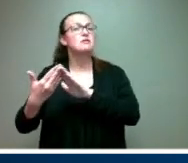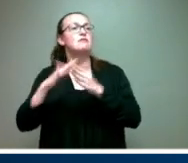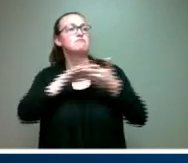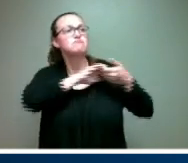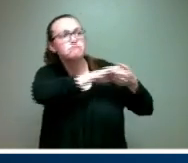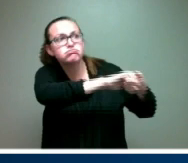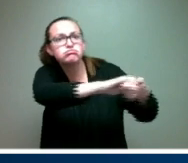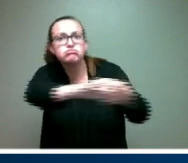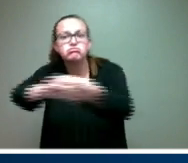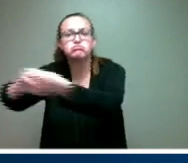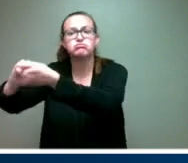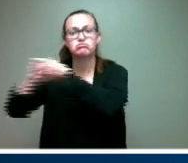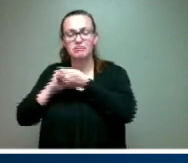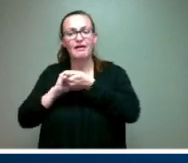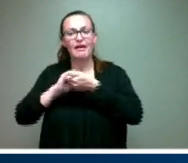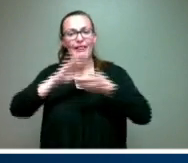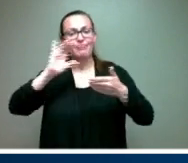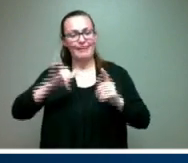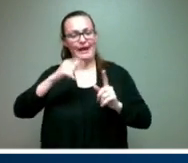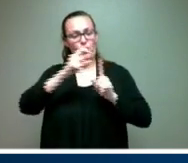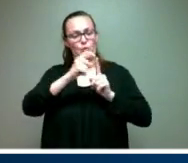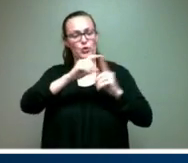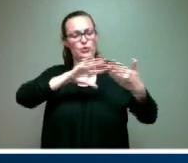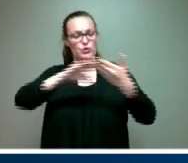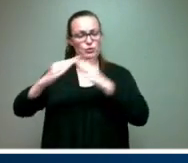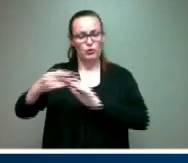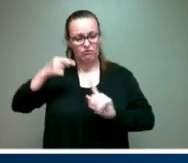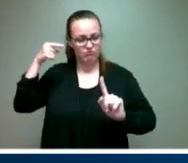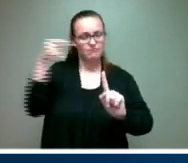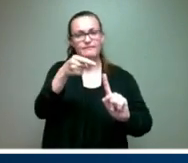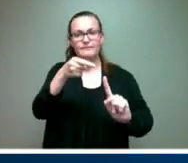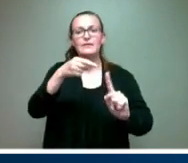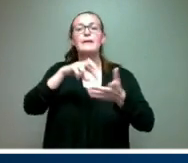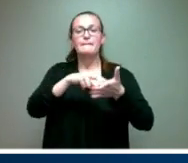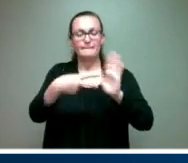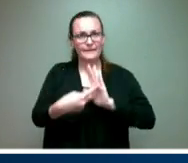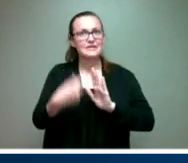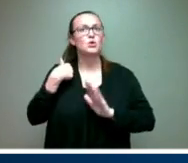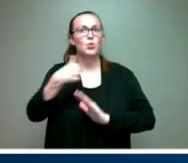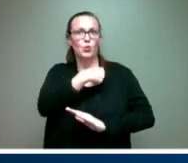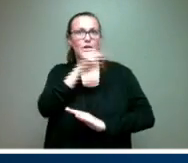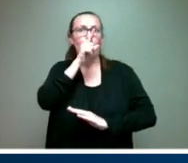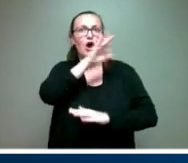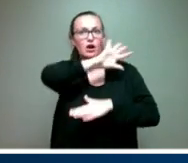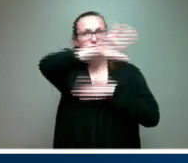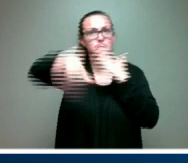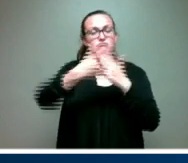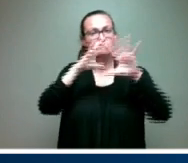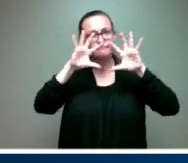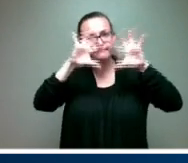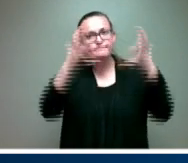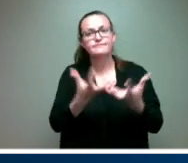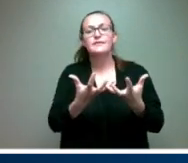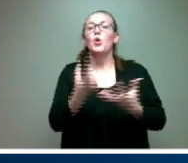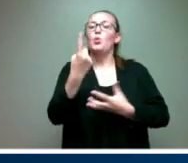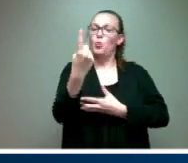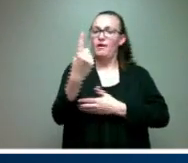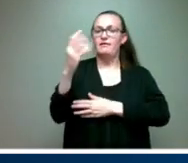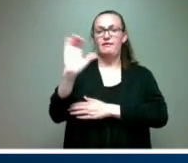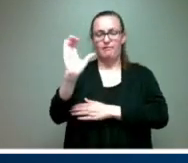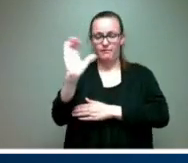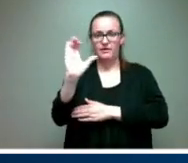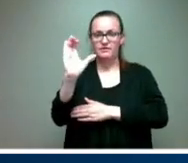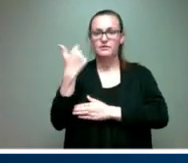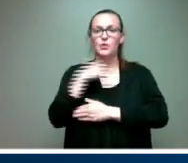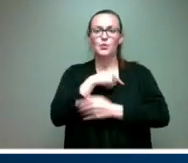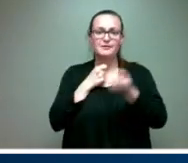about the schools and the business and nonprofits, we really are one Columbus. And I think these unprecedented